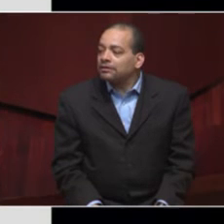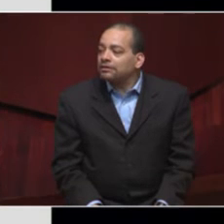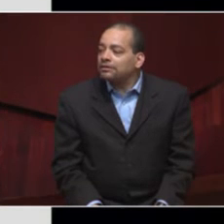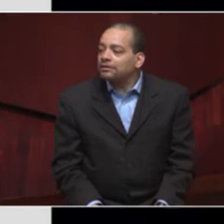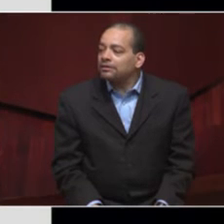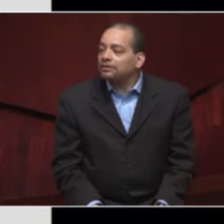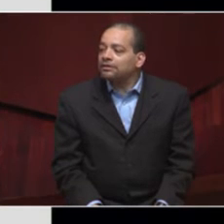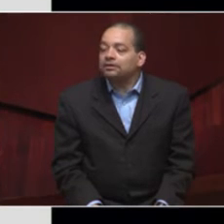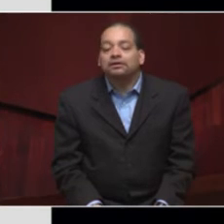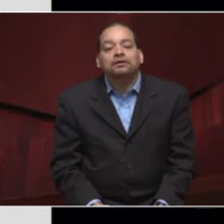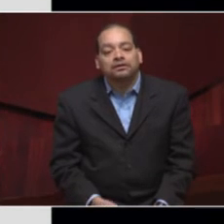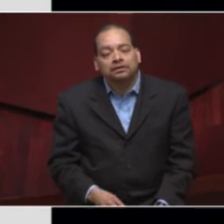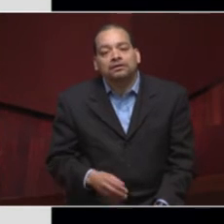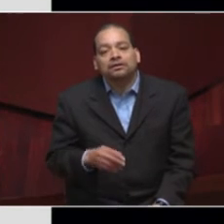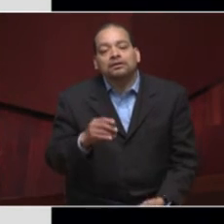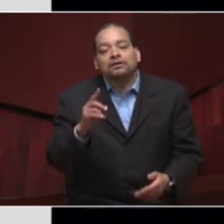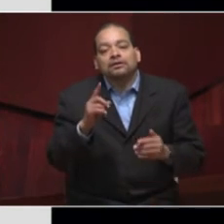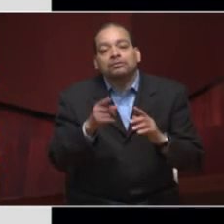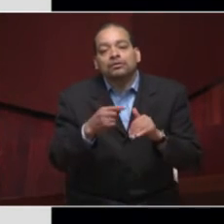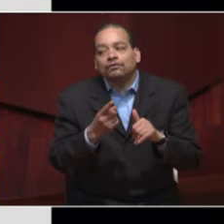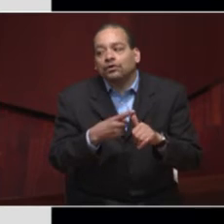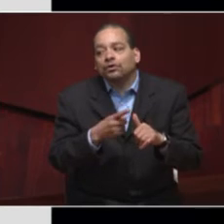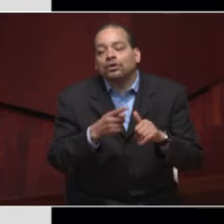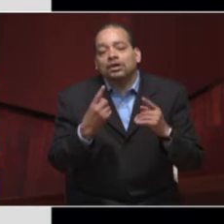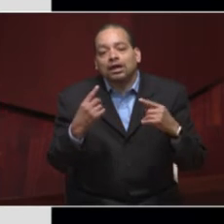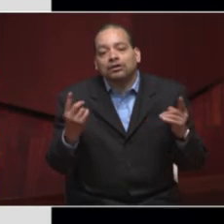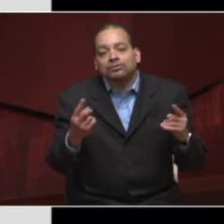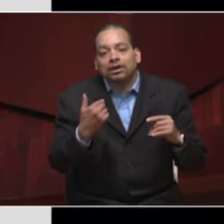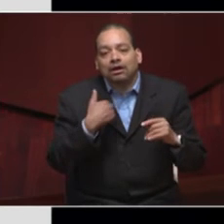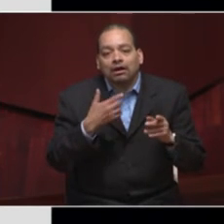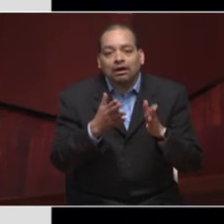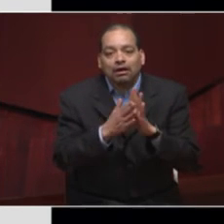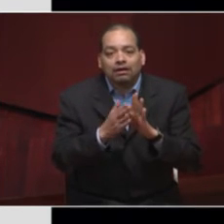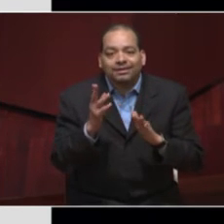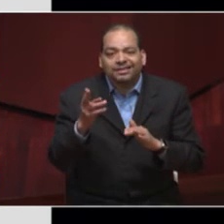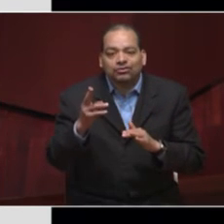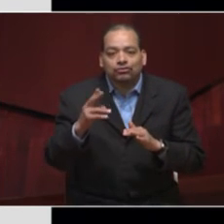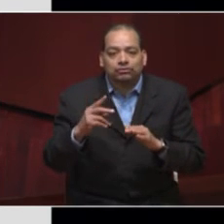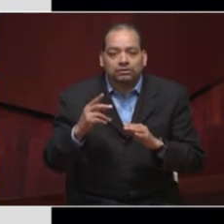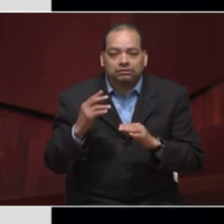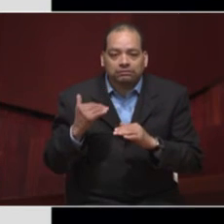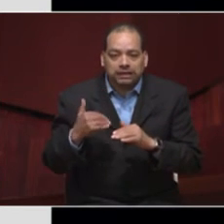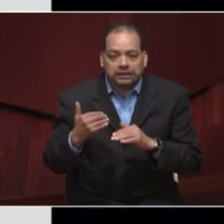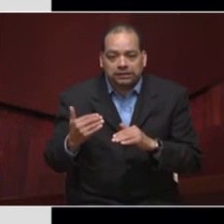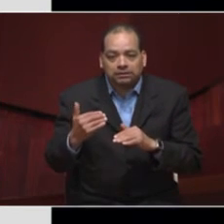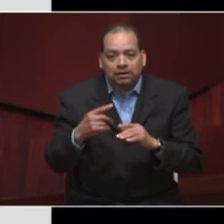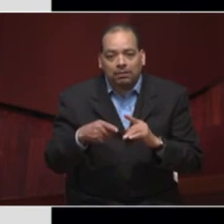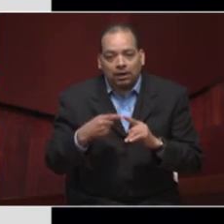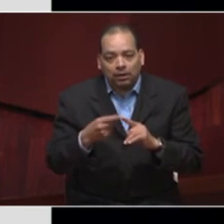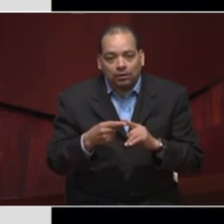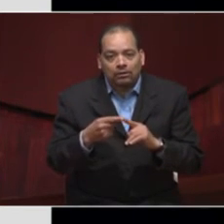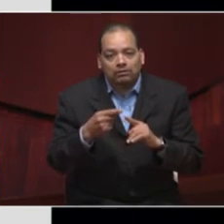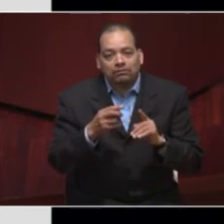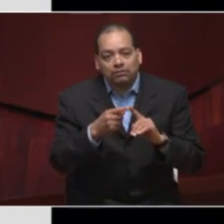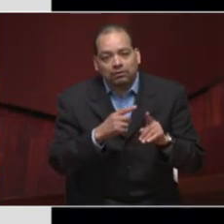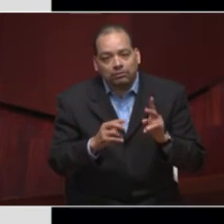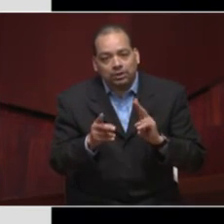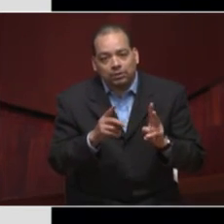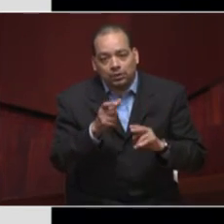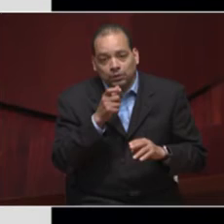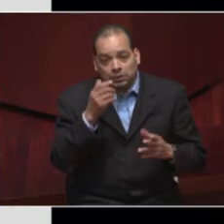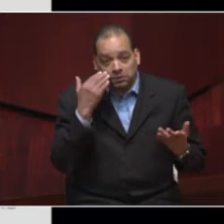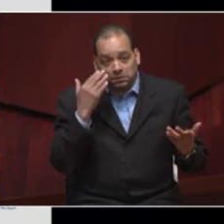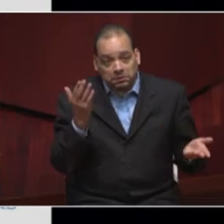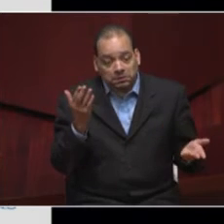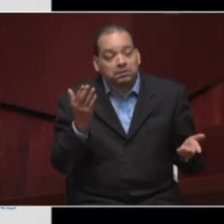the announcement, I was asked to give a little bit of a history lesson on ARCIS for those who may not be familiar with it. Some of you